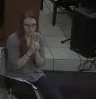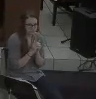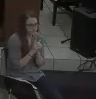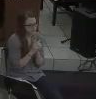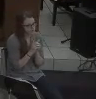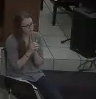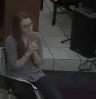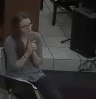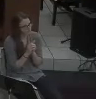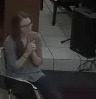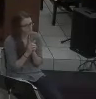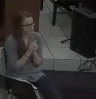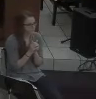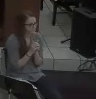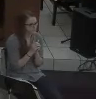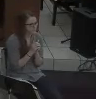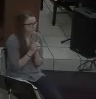knees,